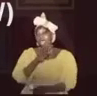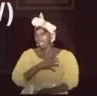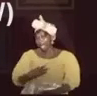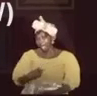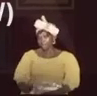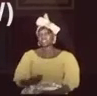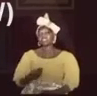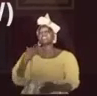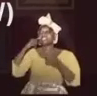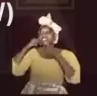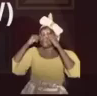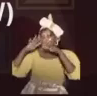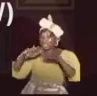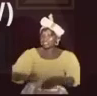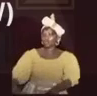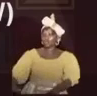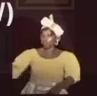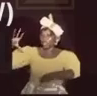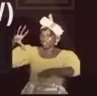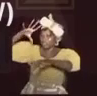will overtake you.